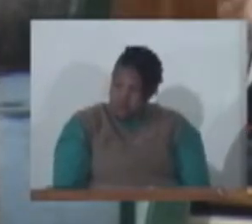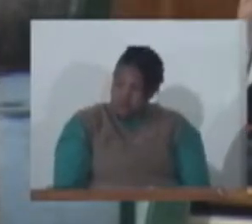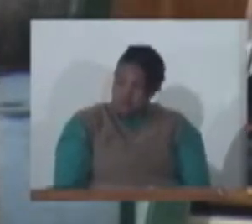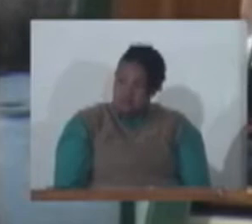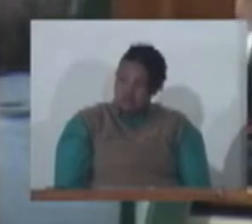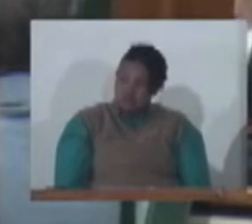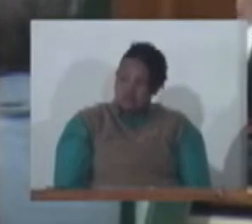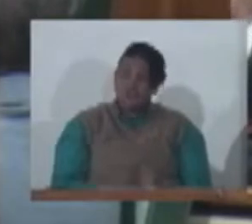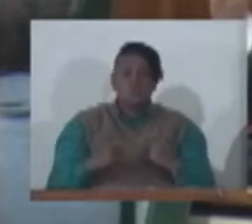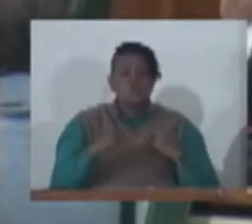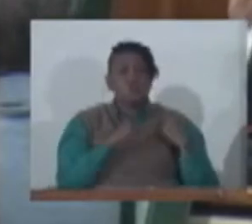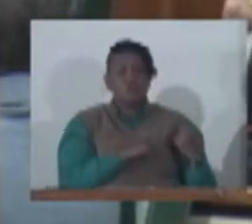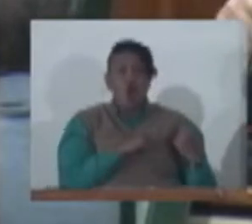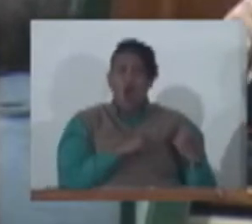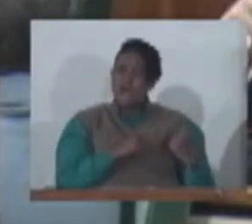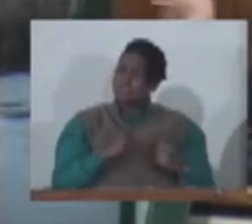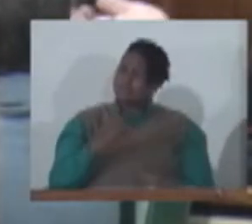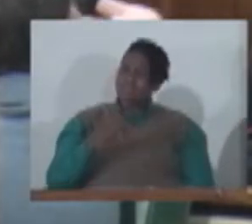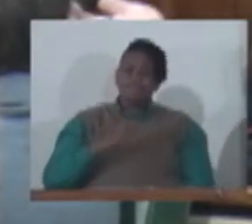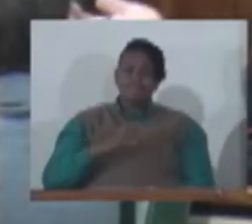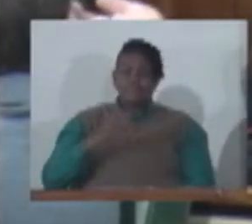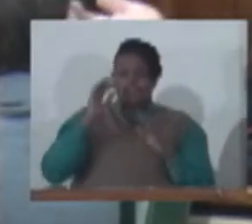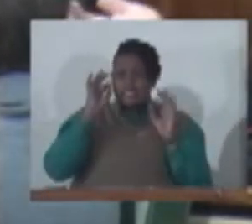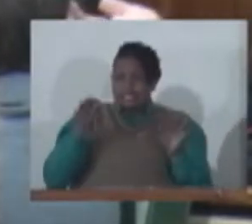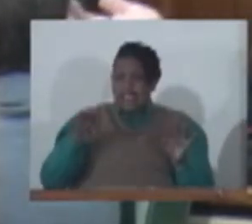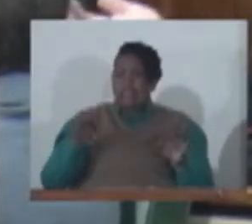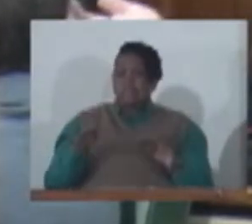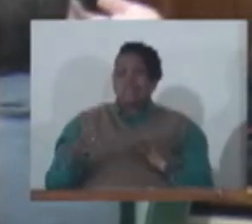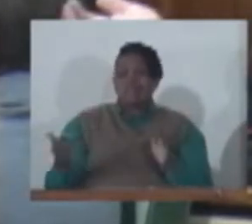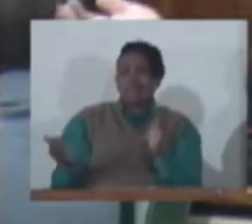Strong, decisive anti-gang strategies,